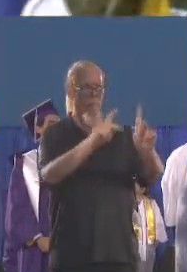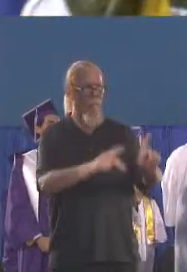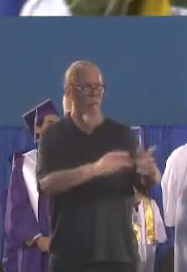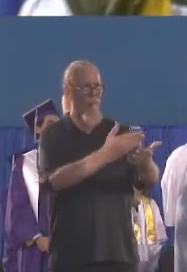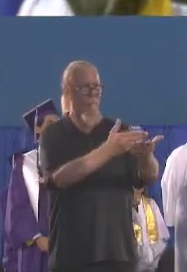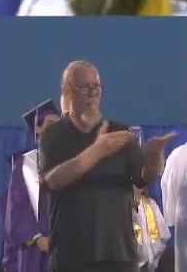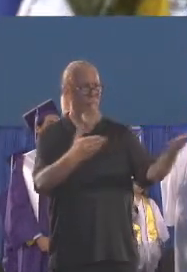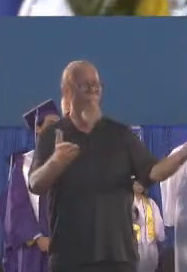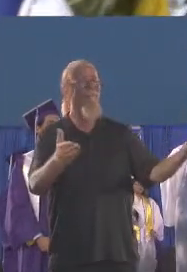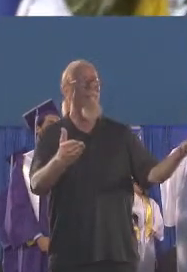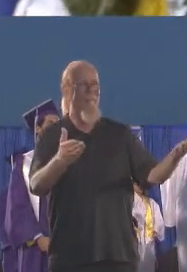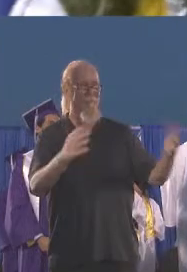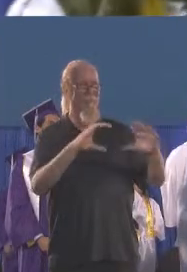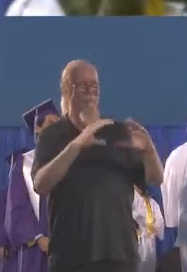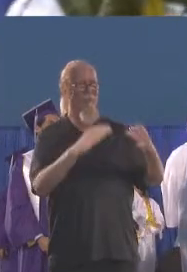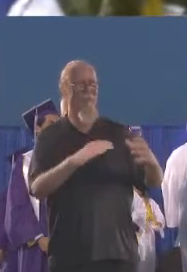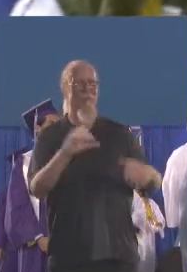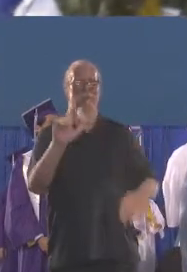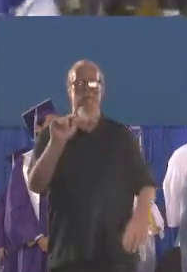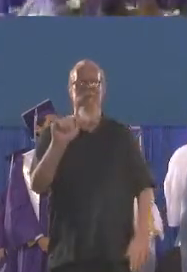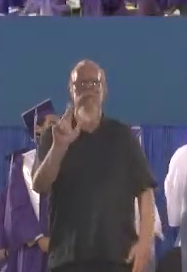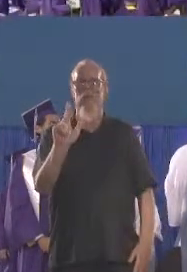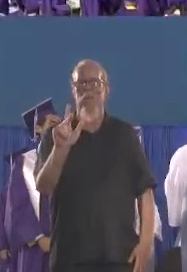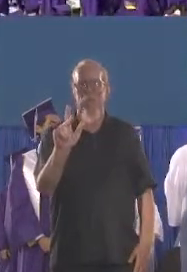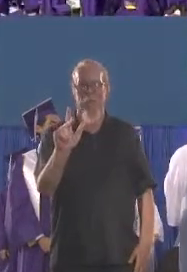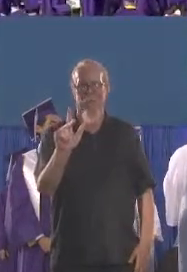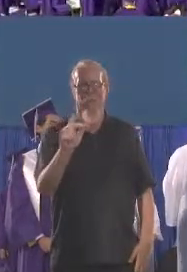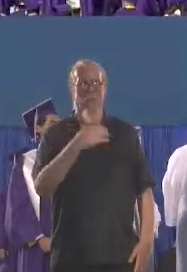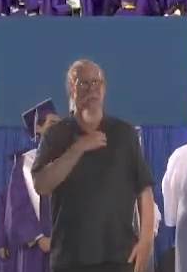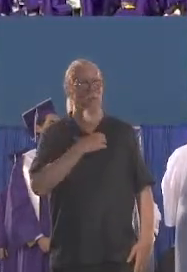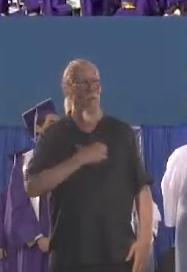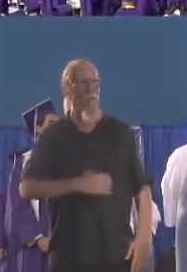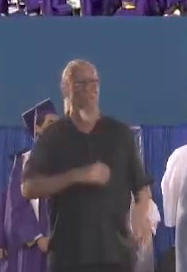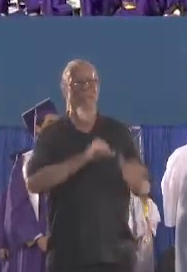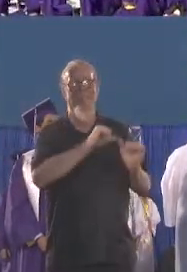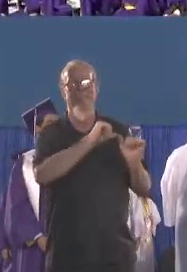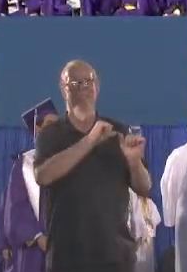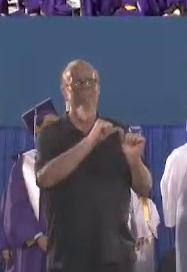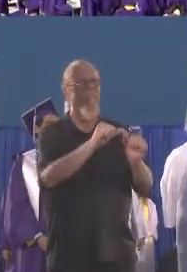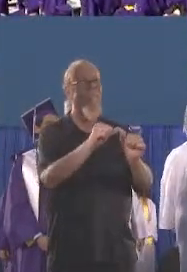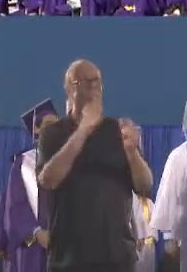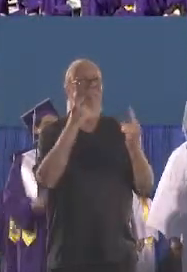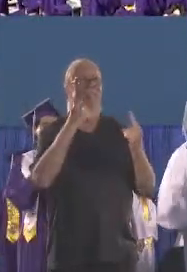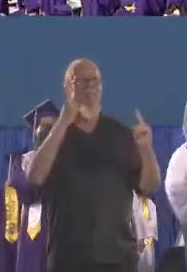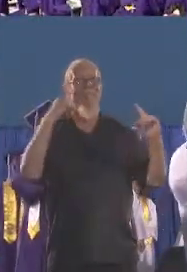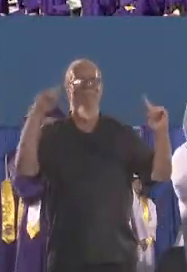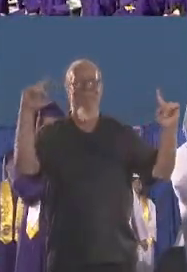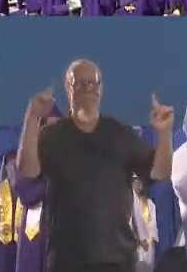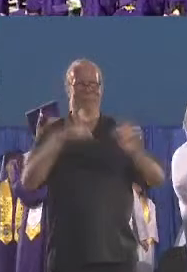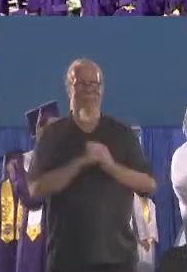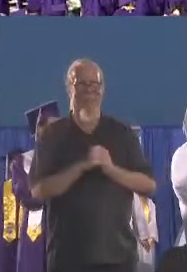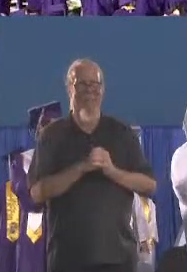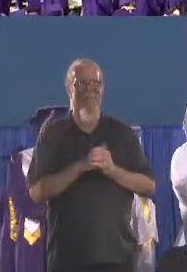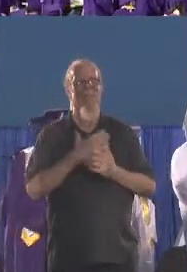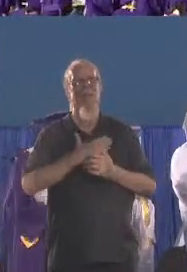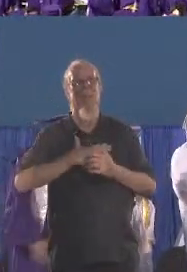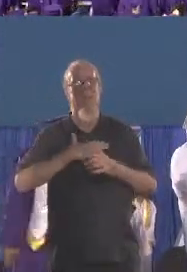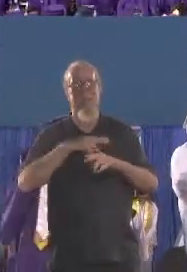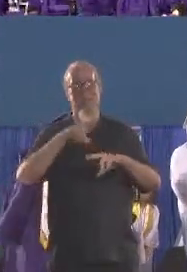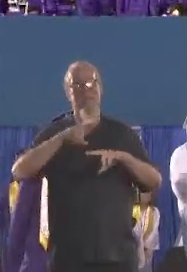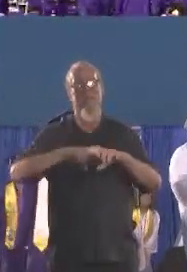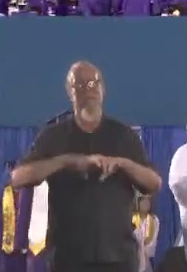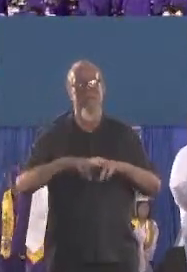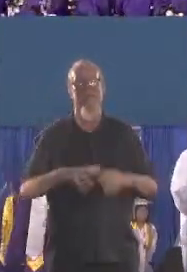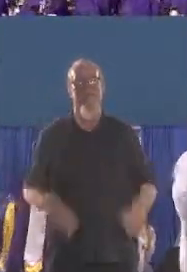of 2023 and wish you continued success. Please be seated.